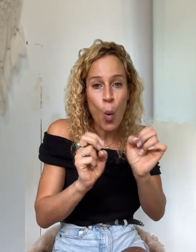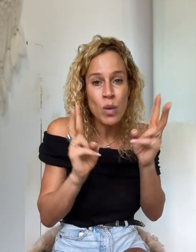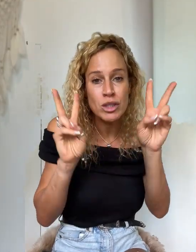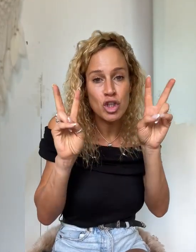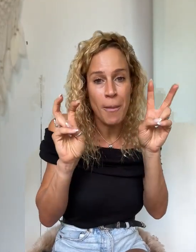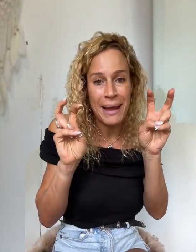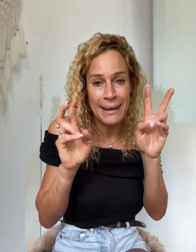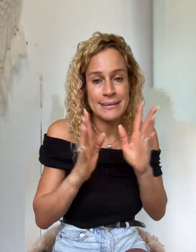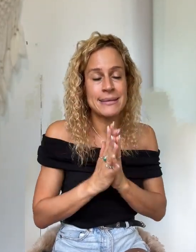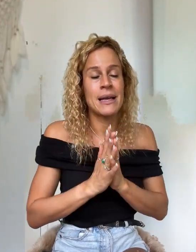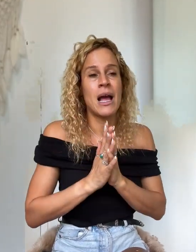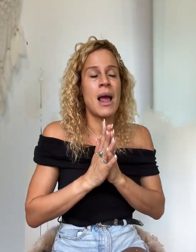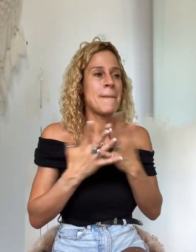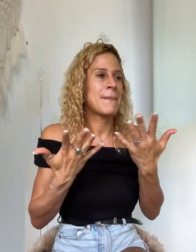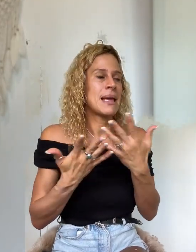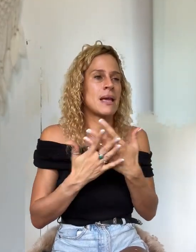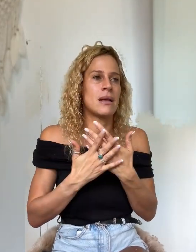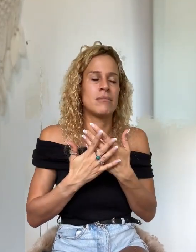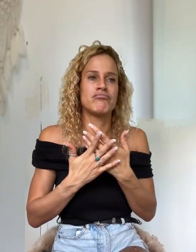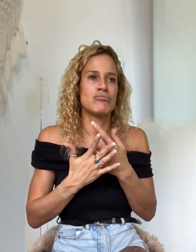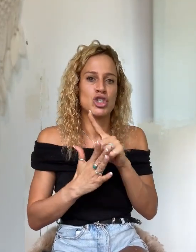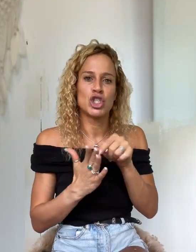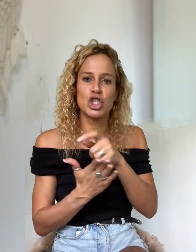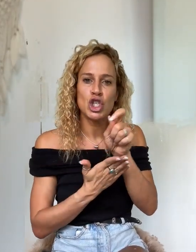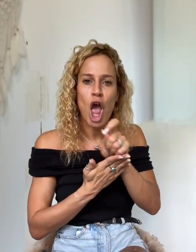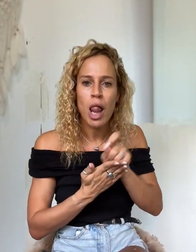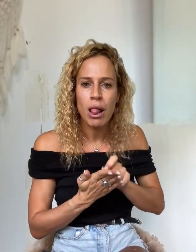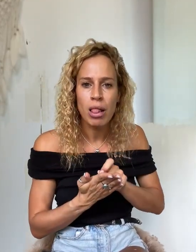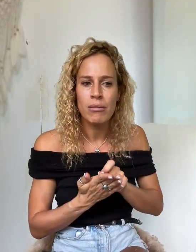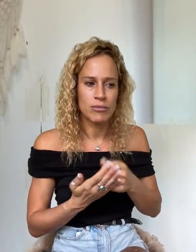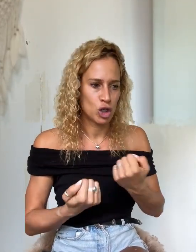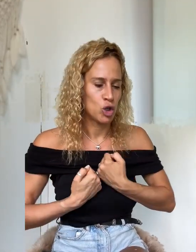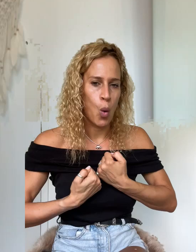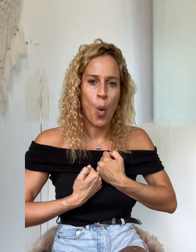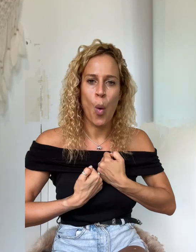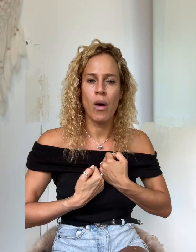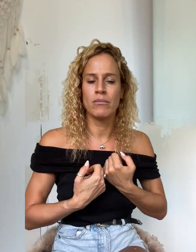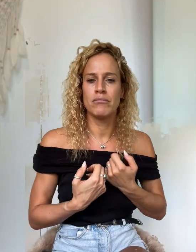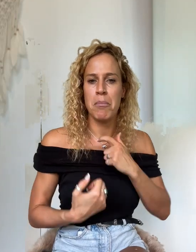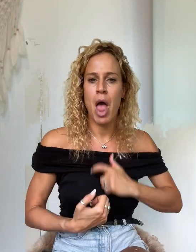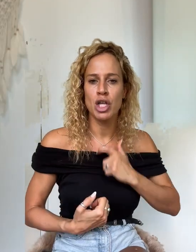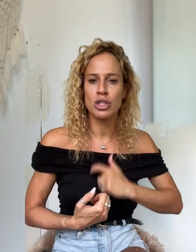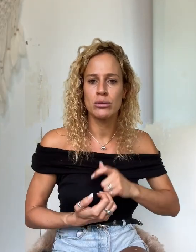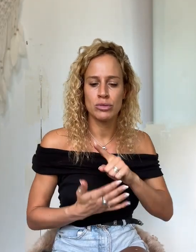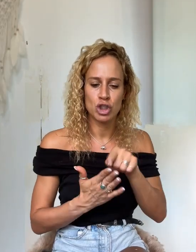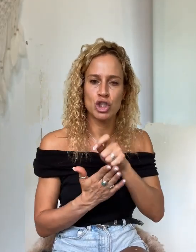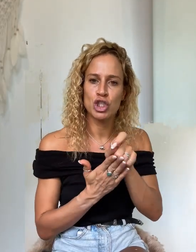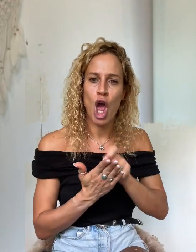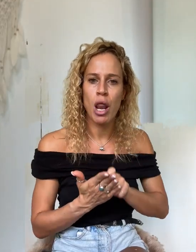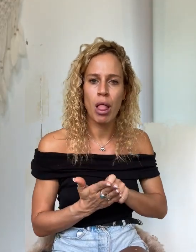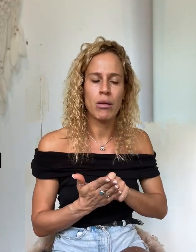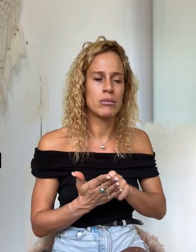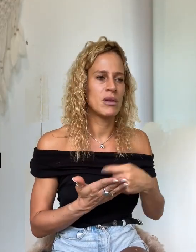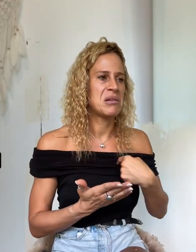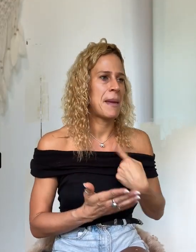small. Maybe it might be your journal. Maybe it might be, I'm going to interpret,